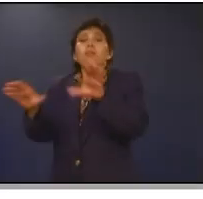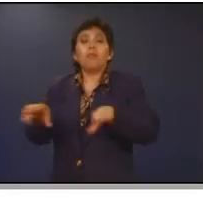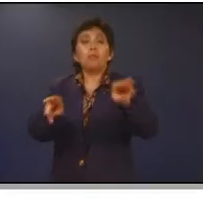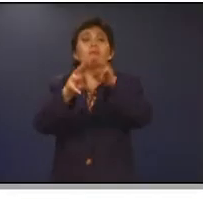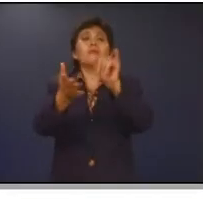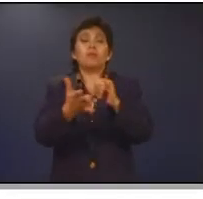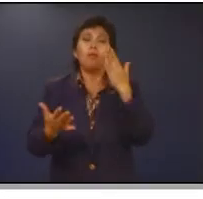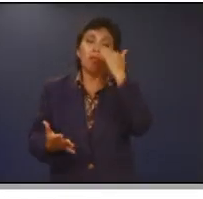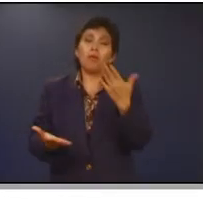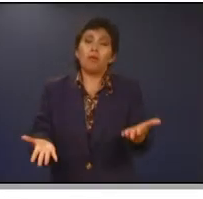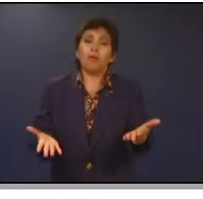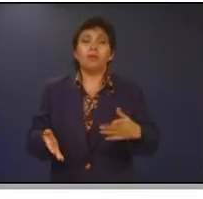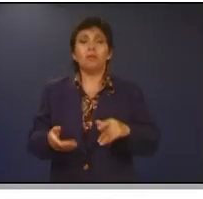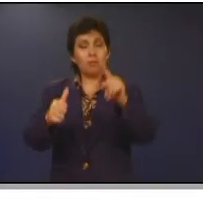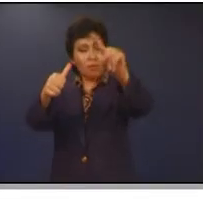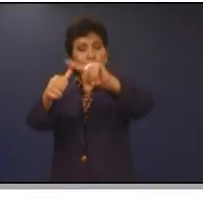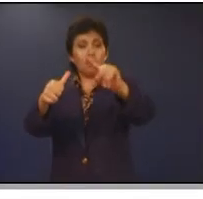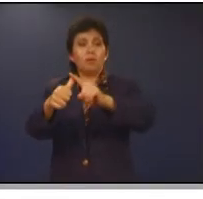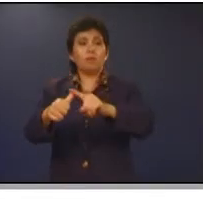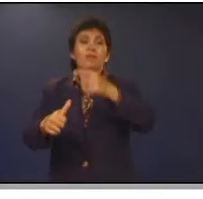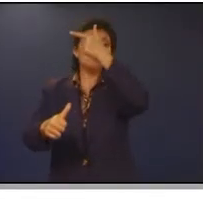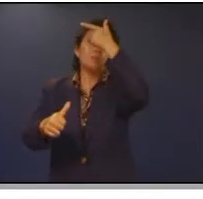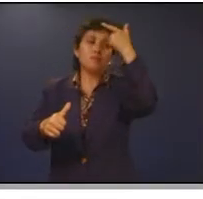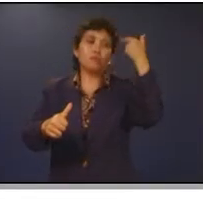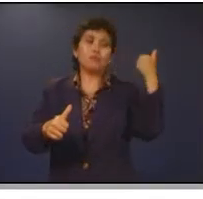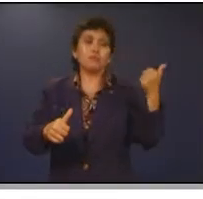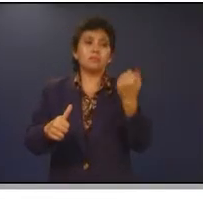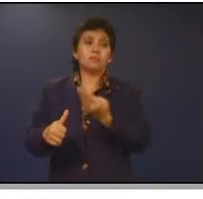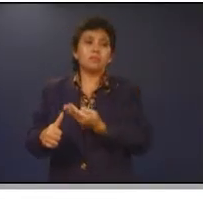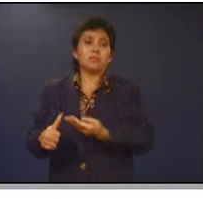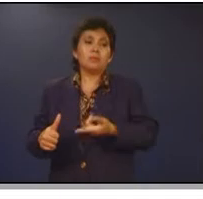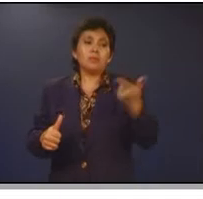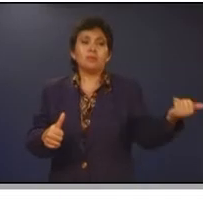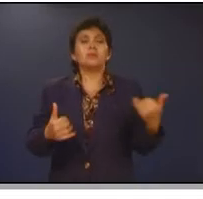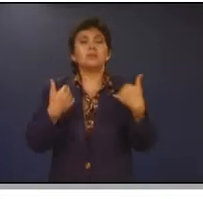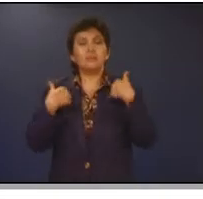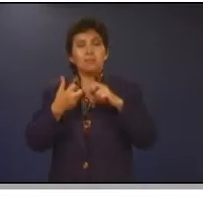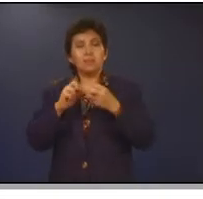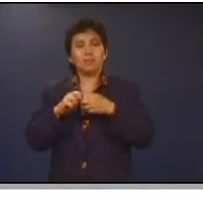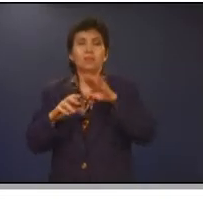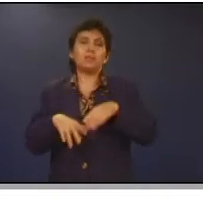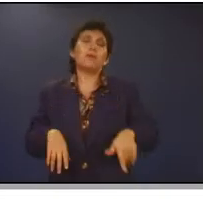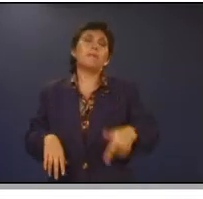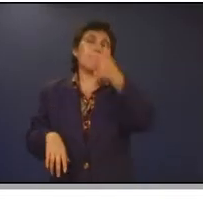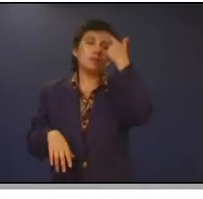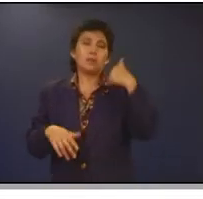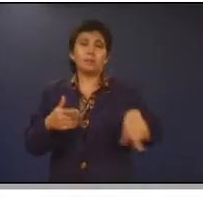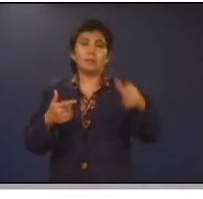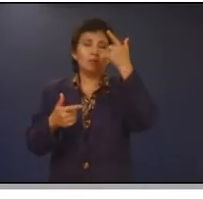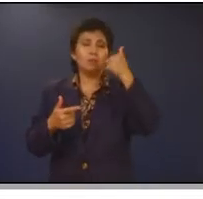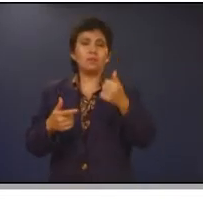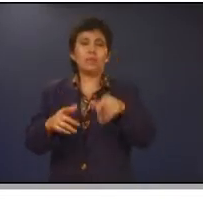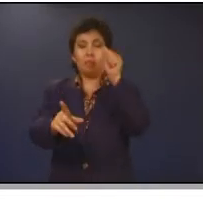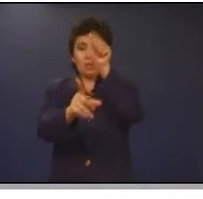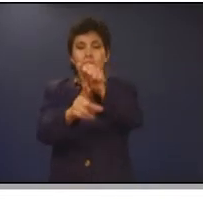thing. The first one is the fundamental attribution error. This is one of the famous bias. We'll